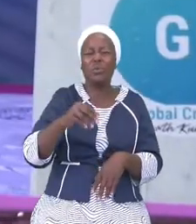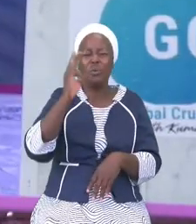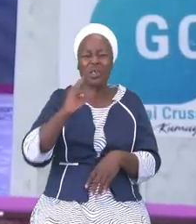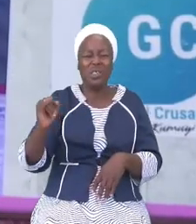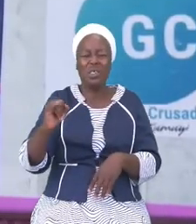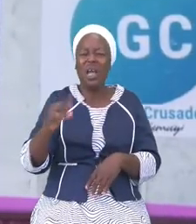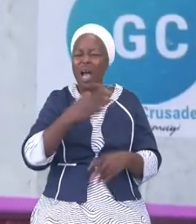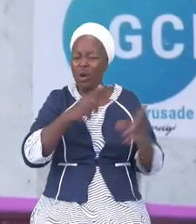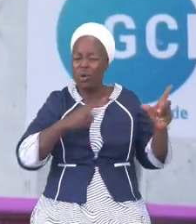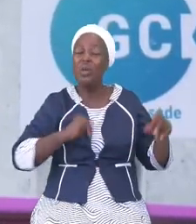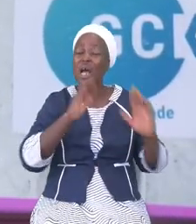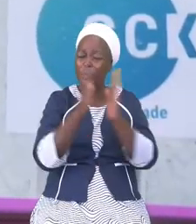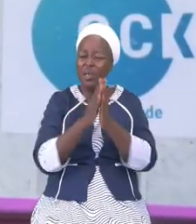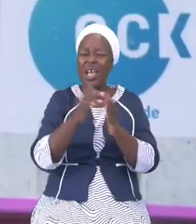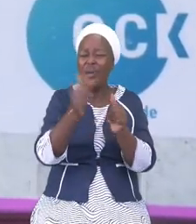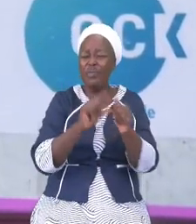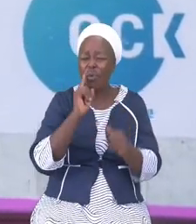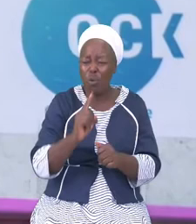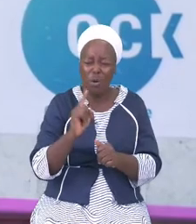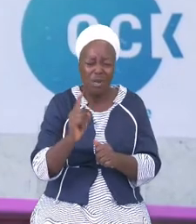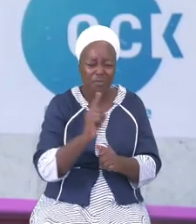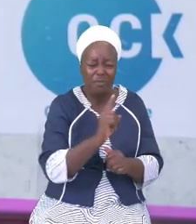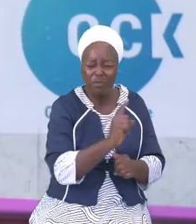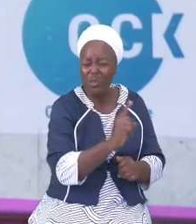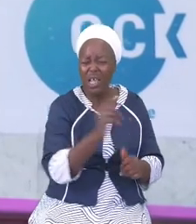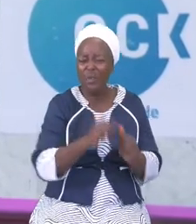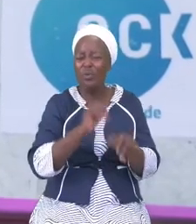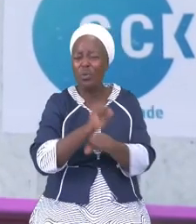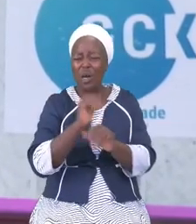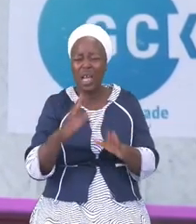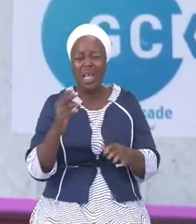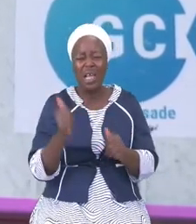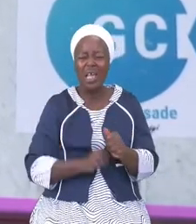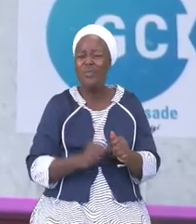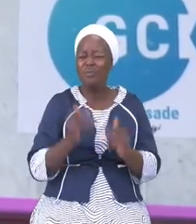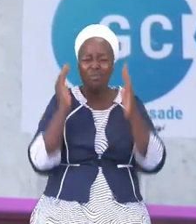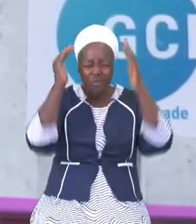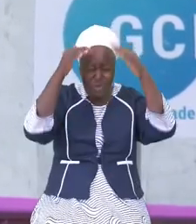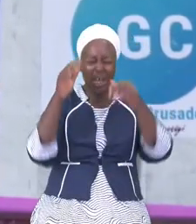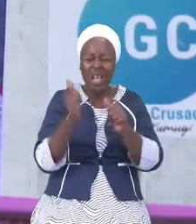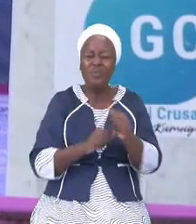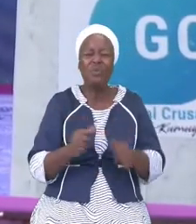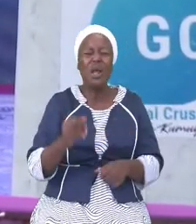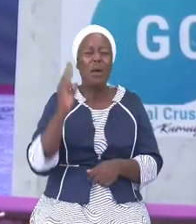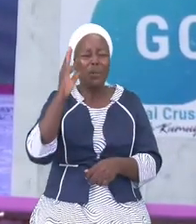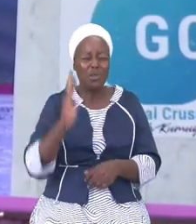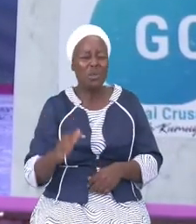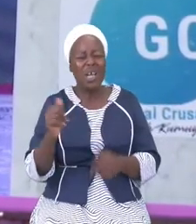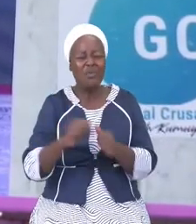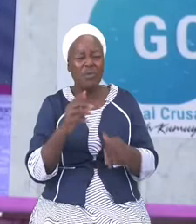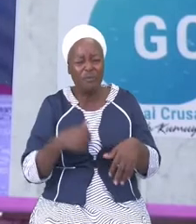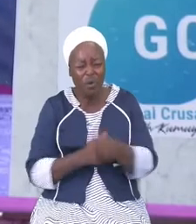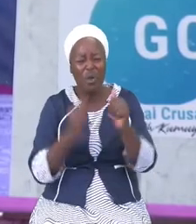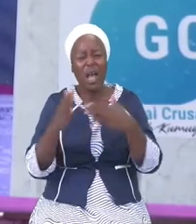pray, everyone, every worker, every minister, every bishop, every pastor, everyone following after